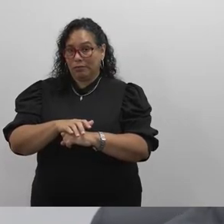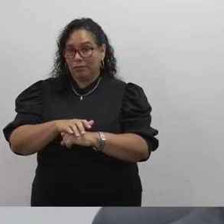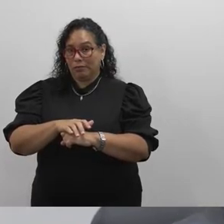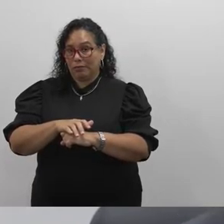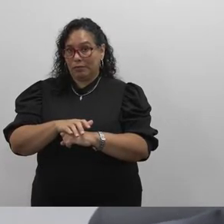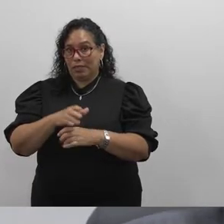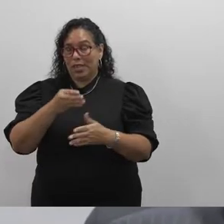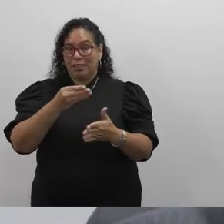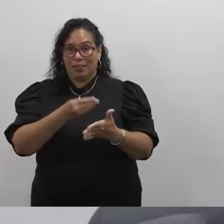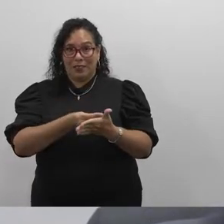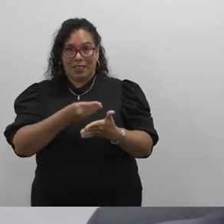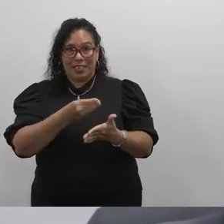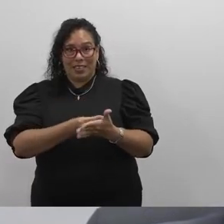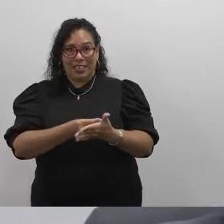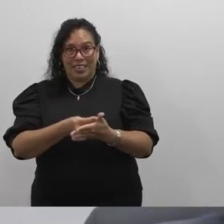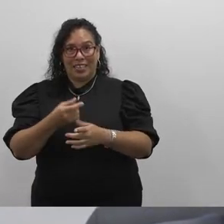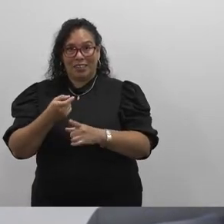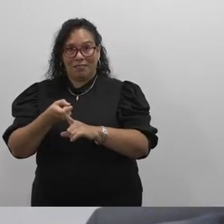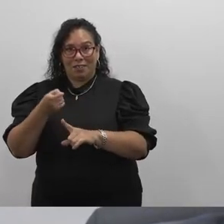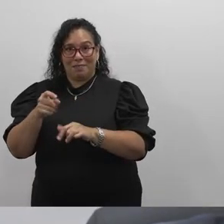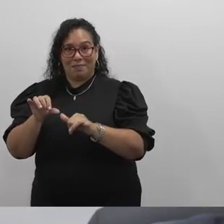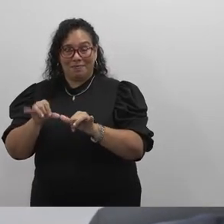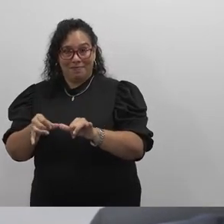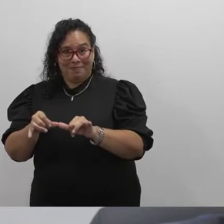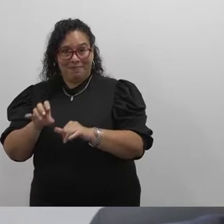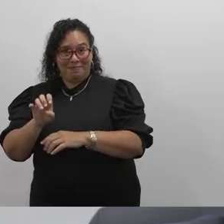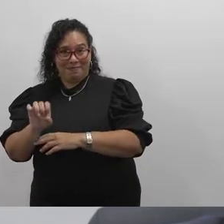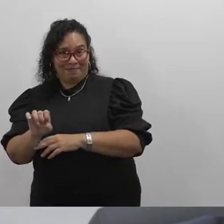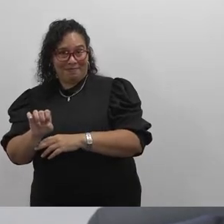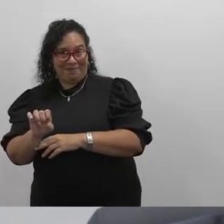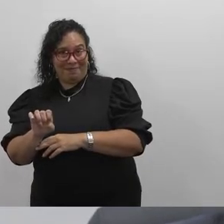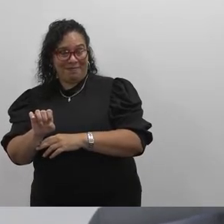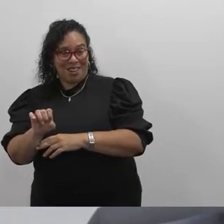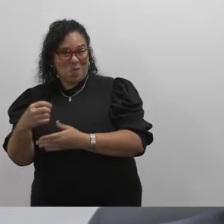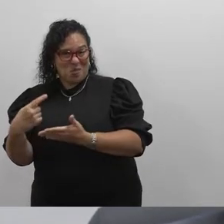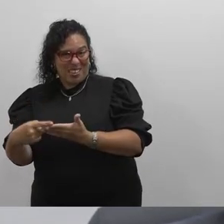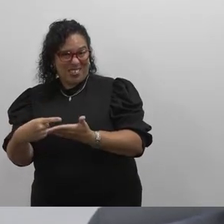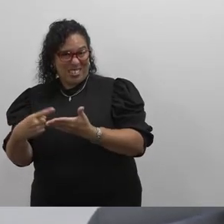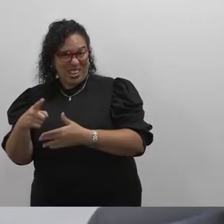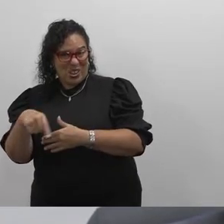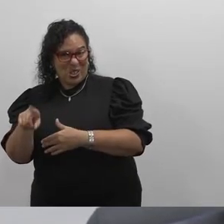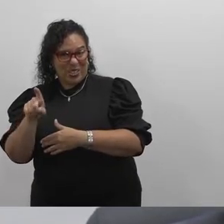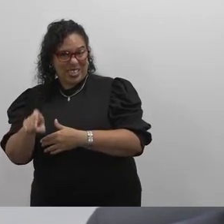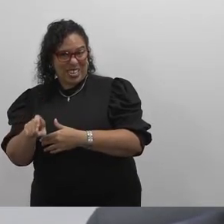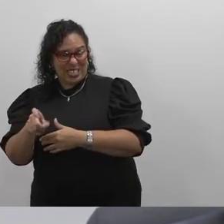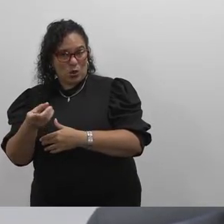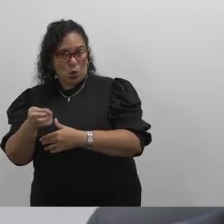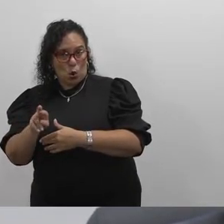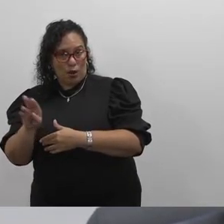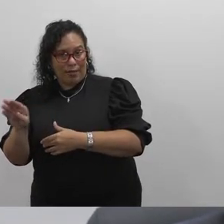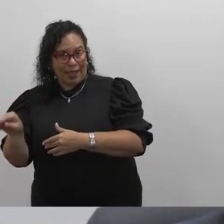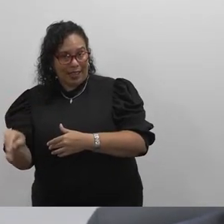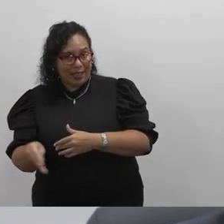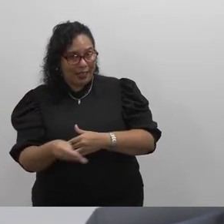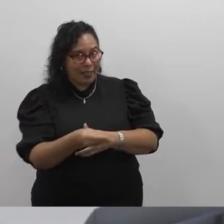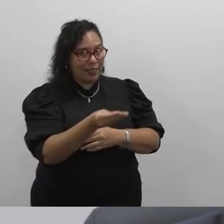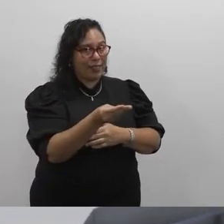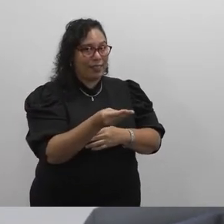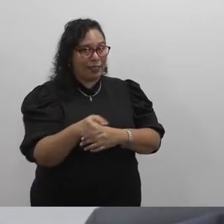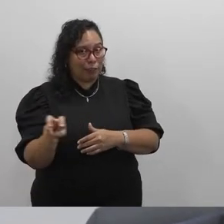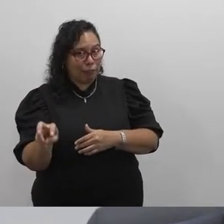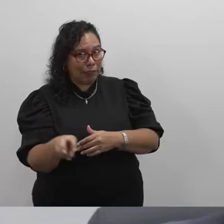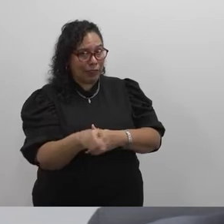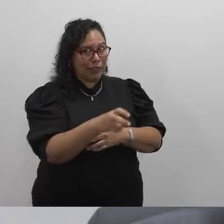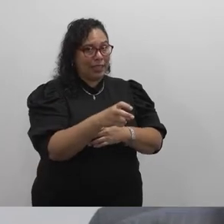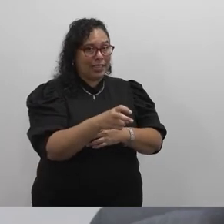funding from Measure E, are we addressing those needs, or have they been rolled over into the needs we see before